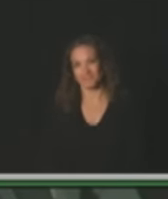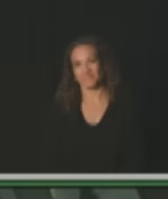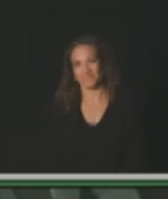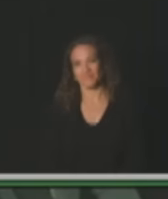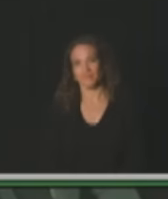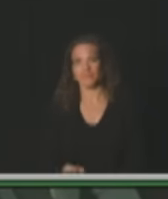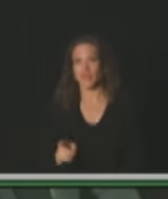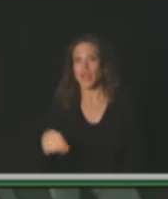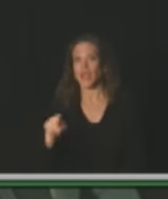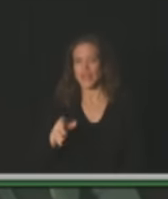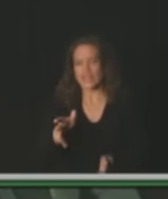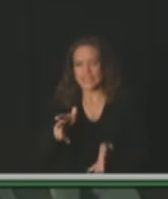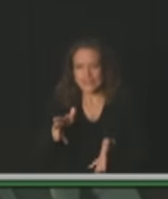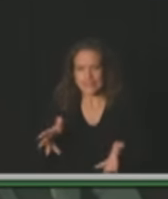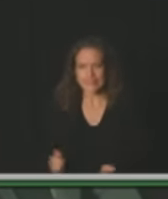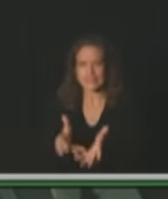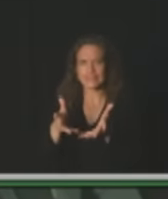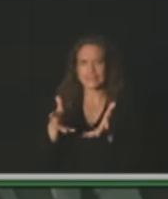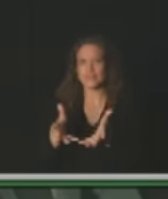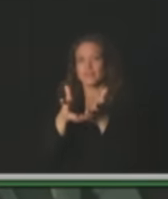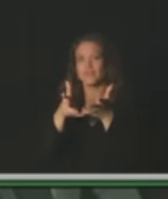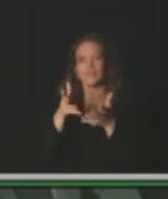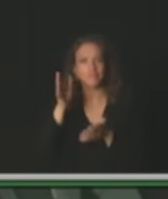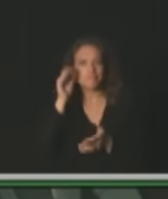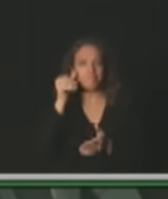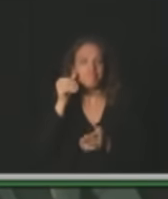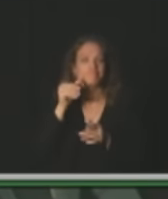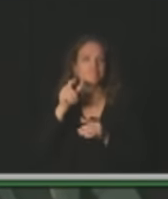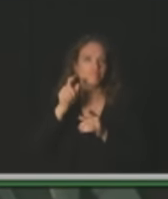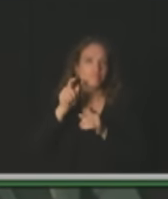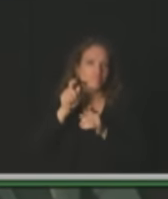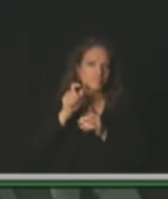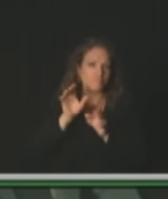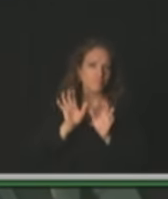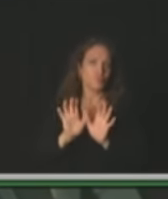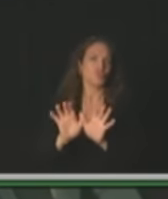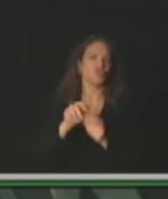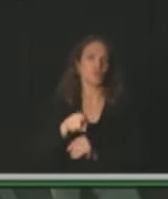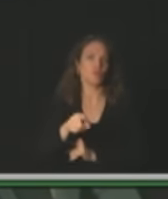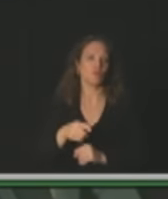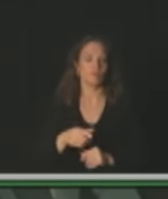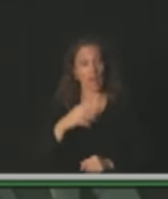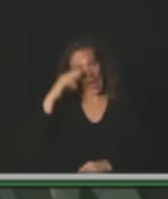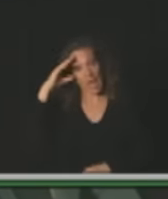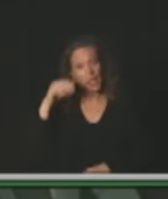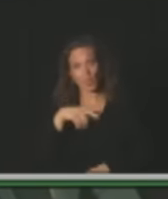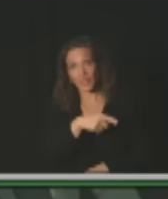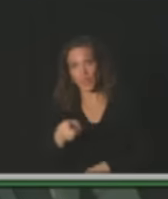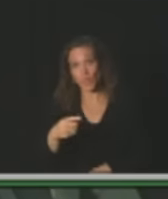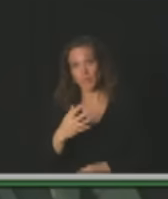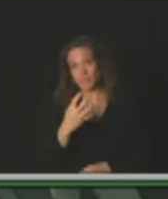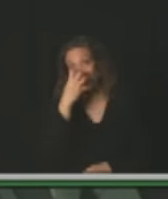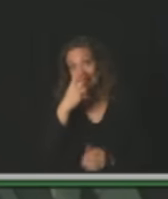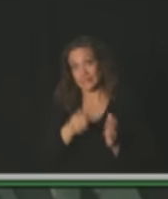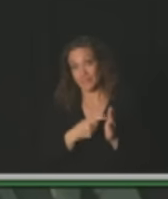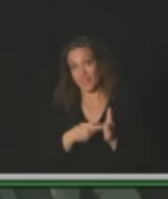They prodded you. They pushed you. I know they made you mad at